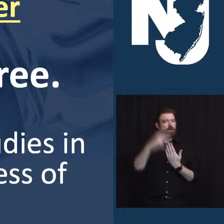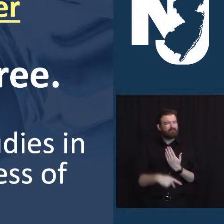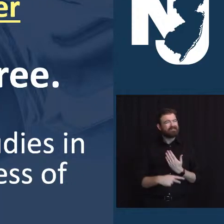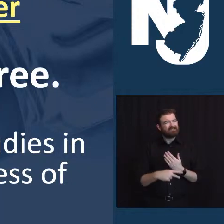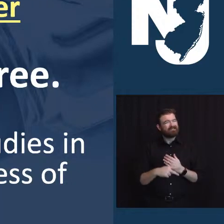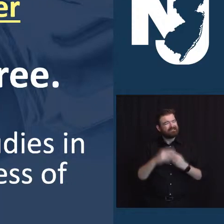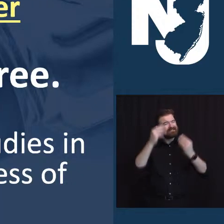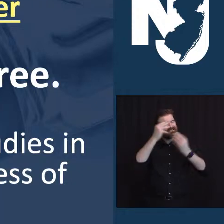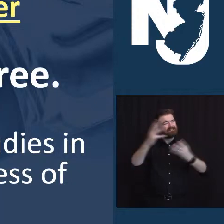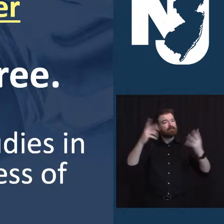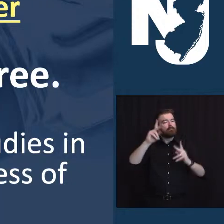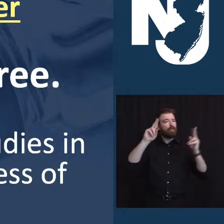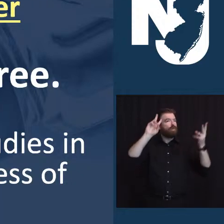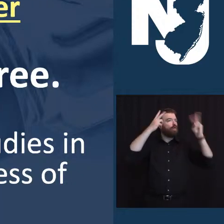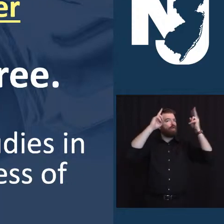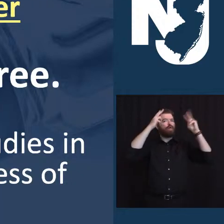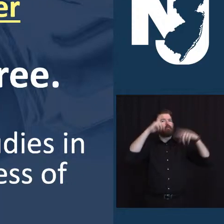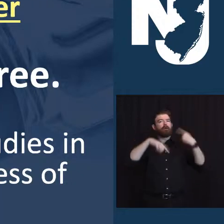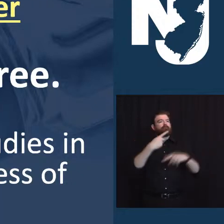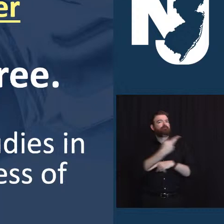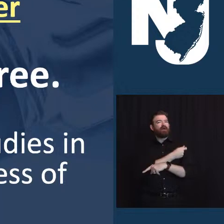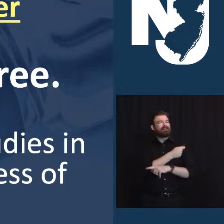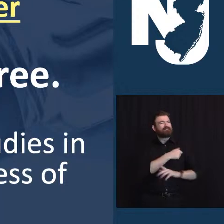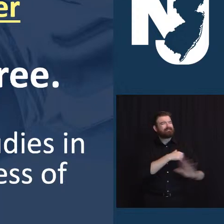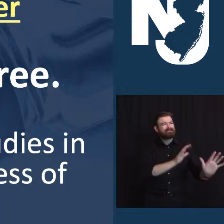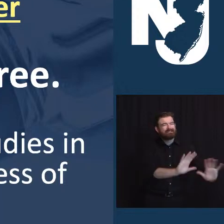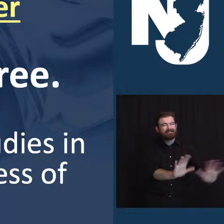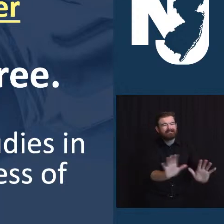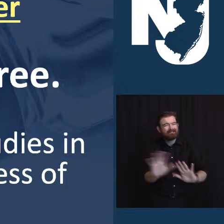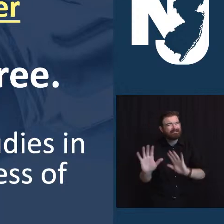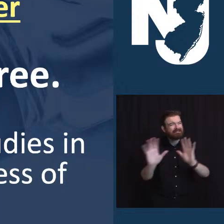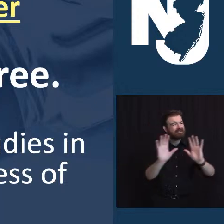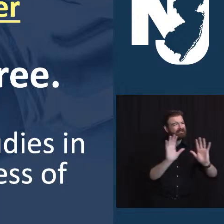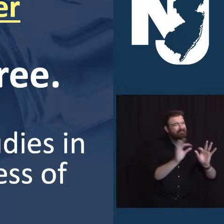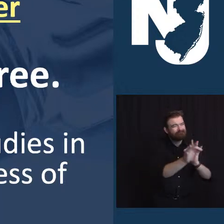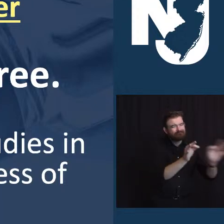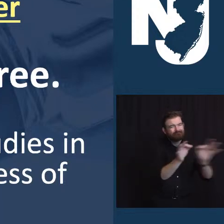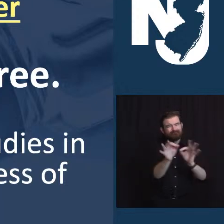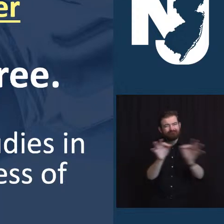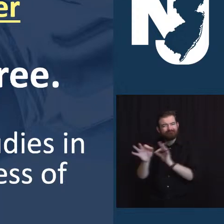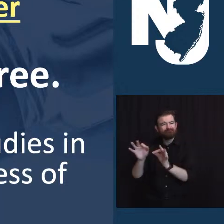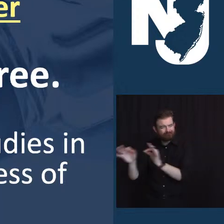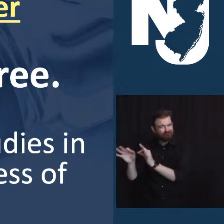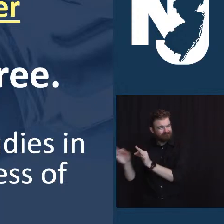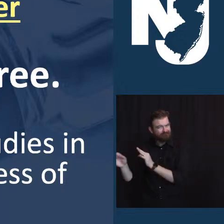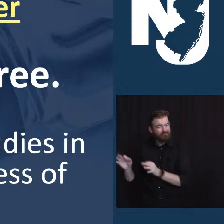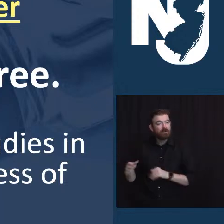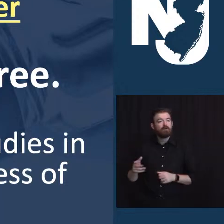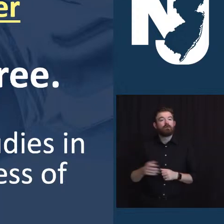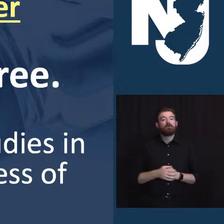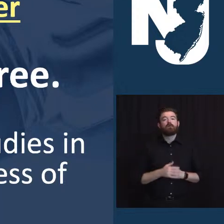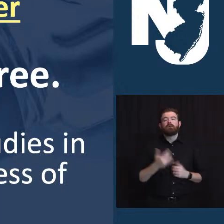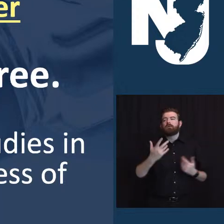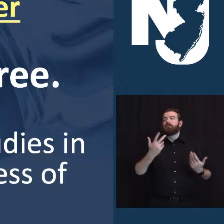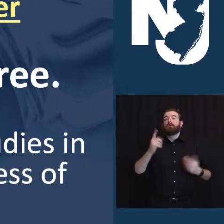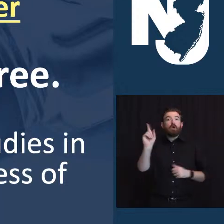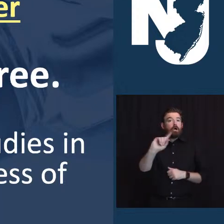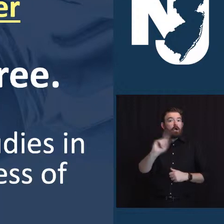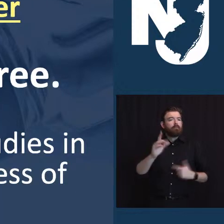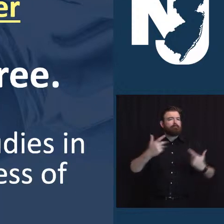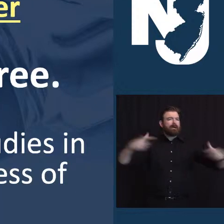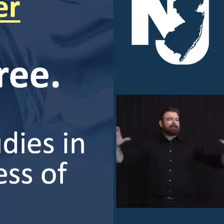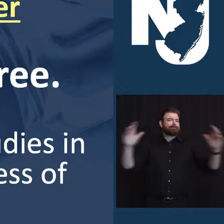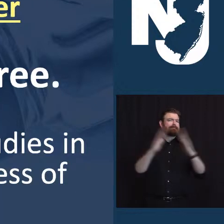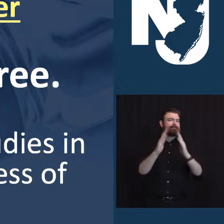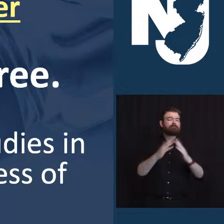in Trenton, Camden, Bayonne, Jersey City, Passaic City. As of today, Dan Bryan,